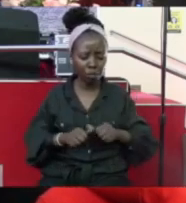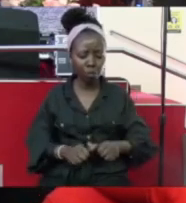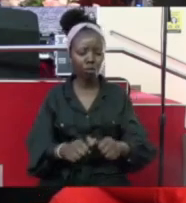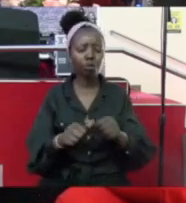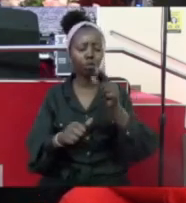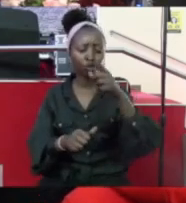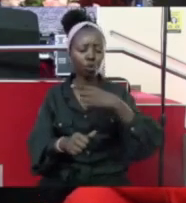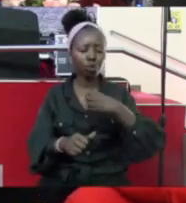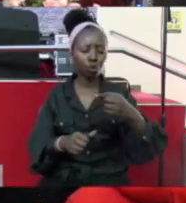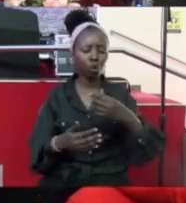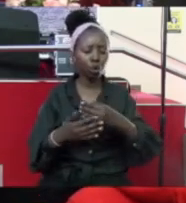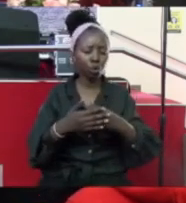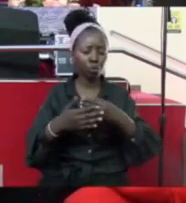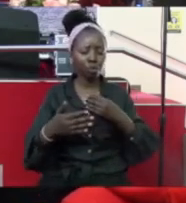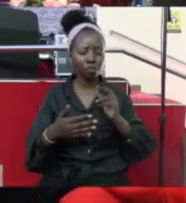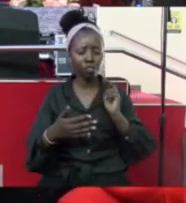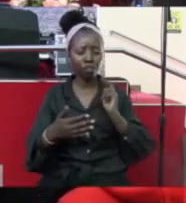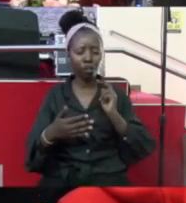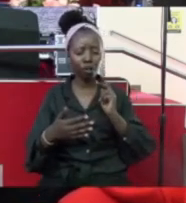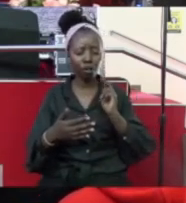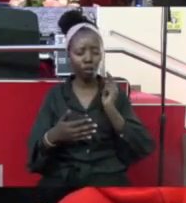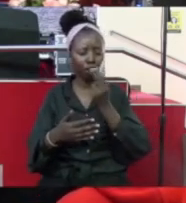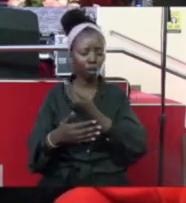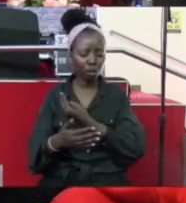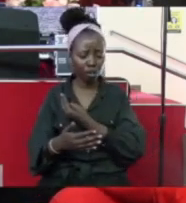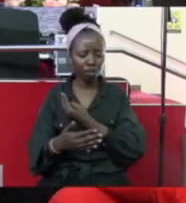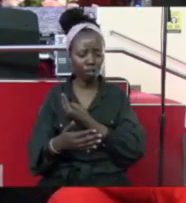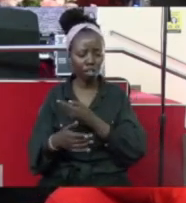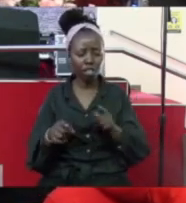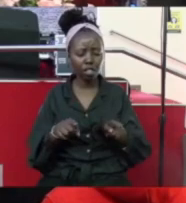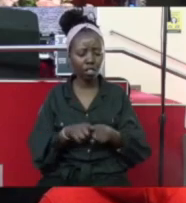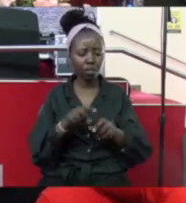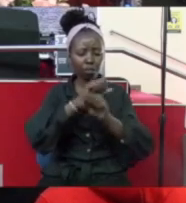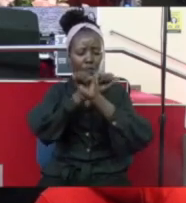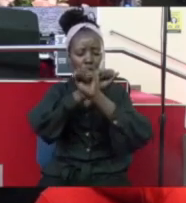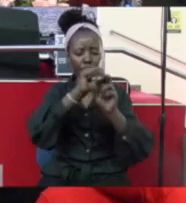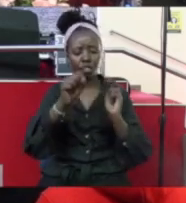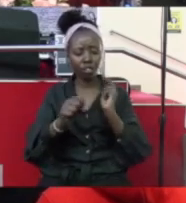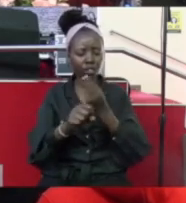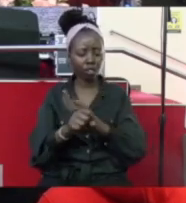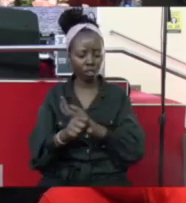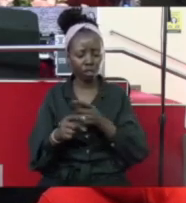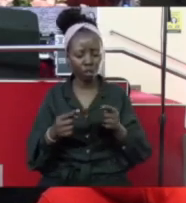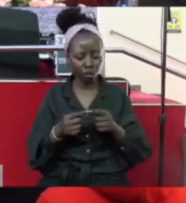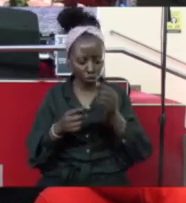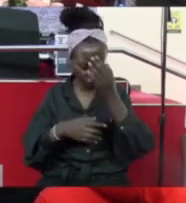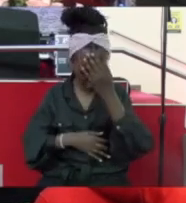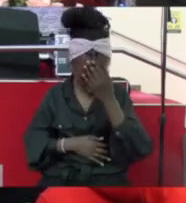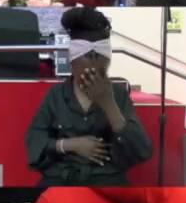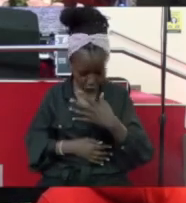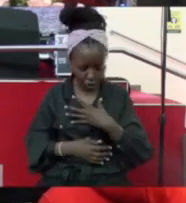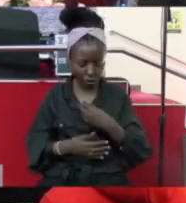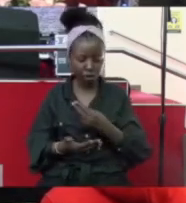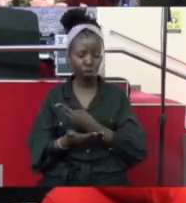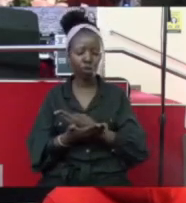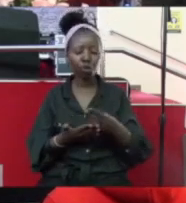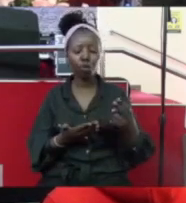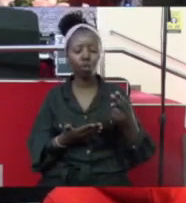our rear guard. Hata unapotutangulia na kuwa unatulinda upande wa nyuma. To the honor and to the praise, Lord, of your holy name. Kwa sifa na